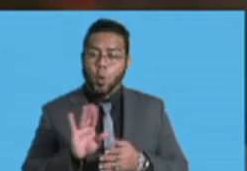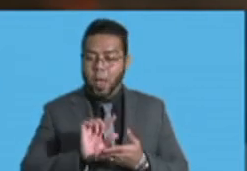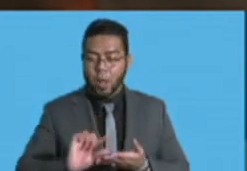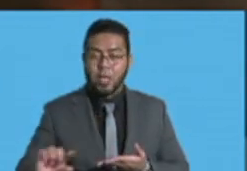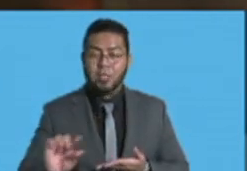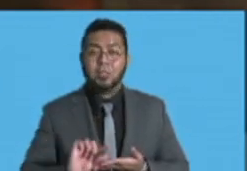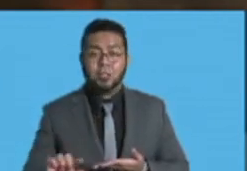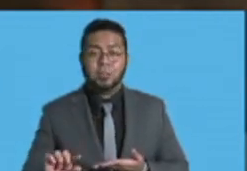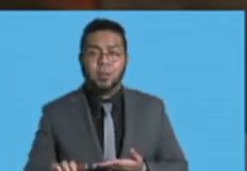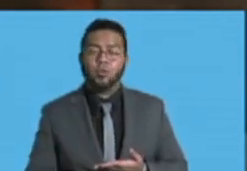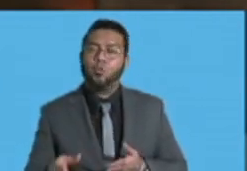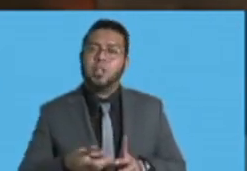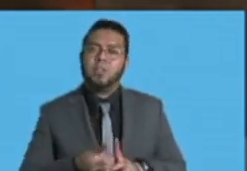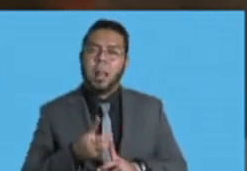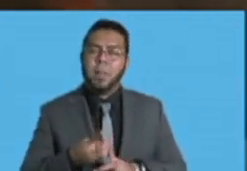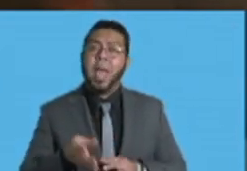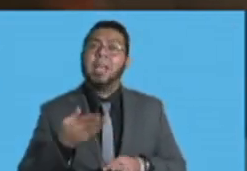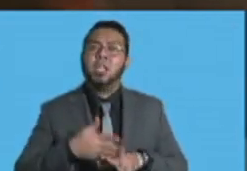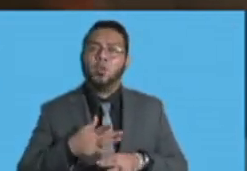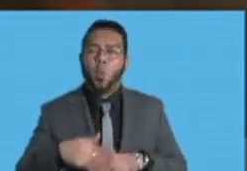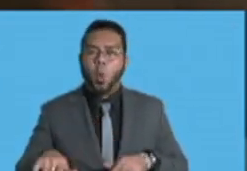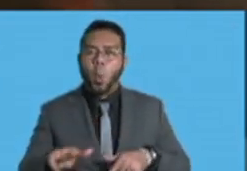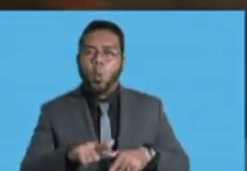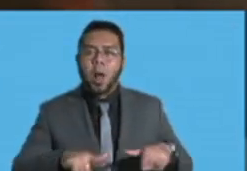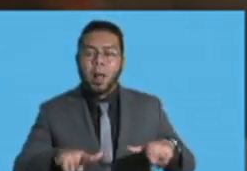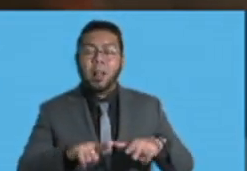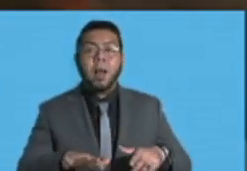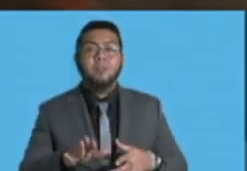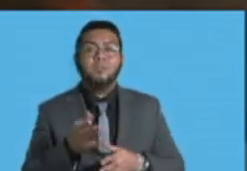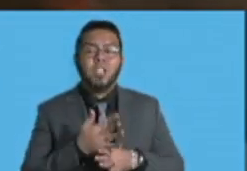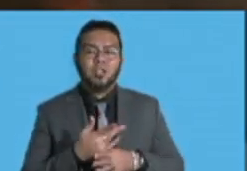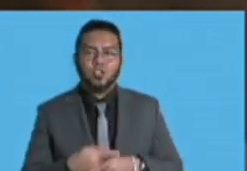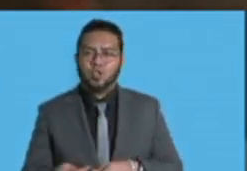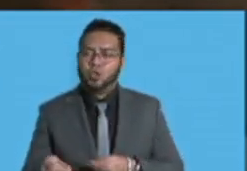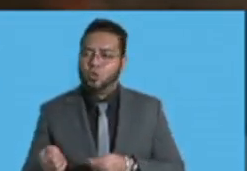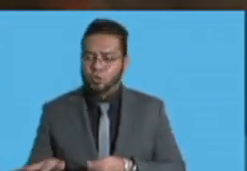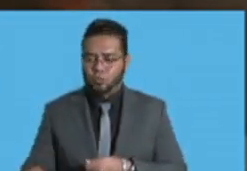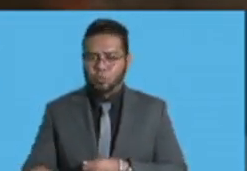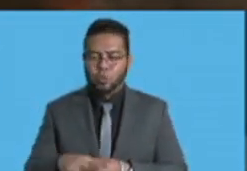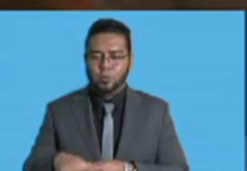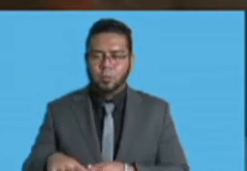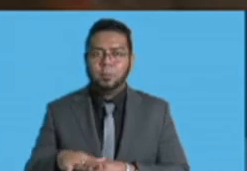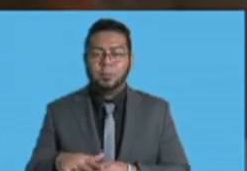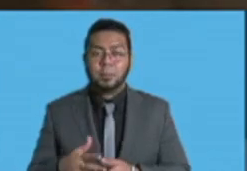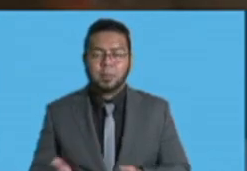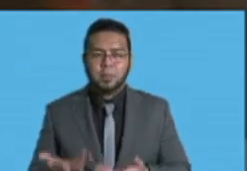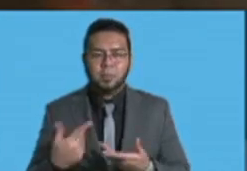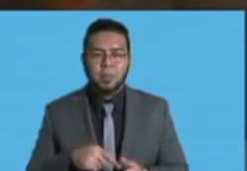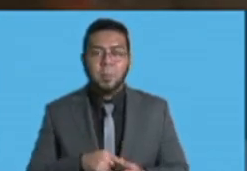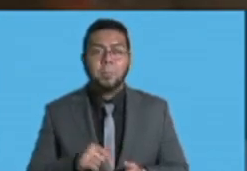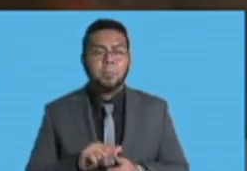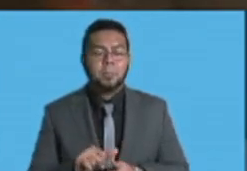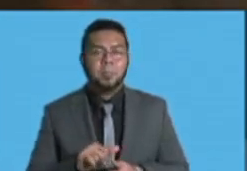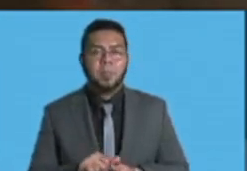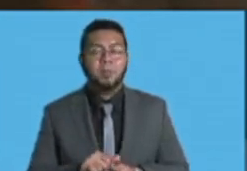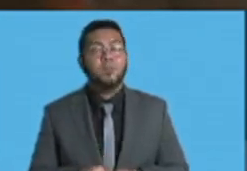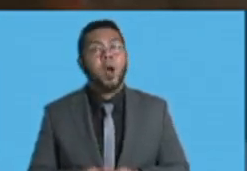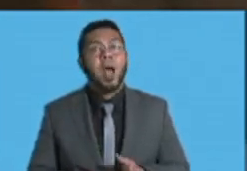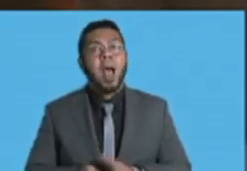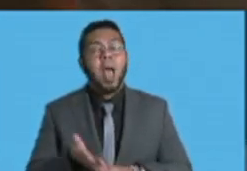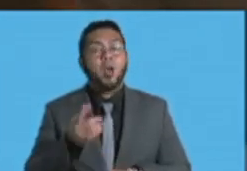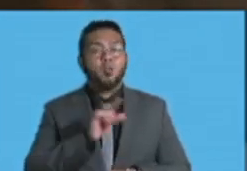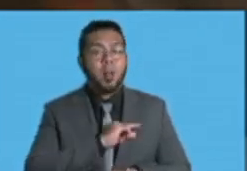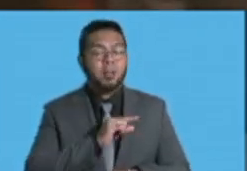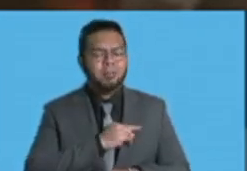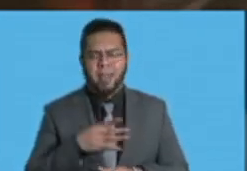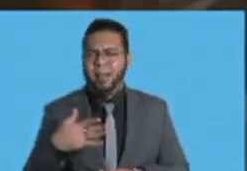to develop a new local fish source. Farm fish offer great potential as a source of high-quality, healthy